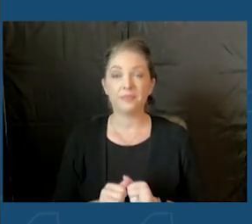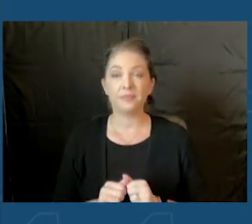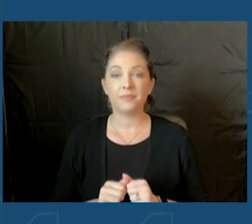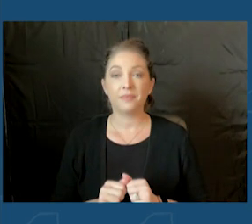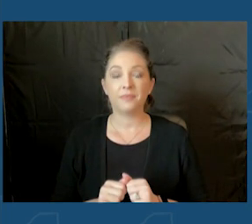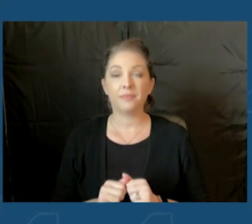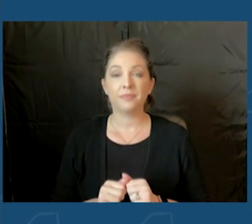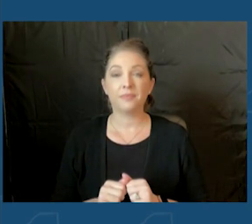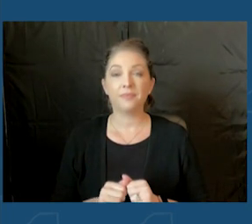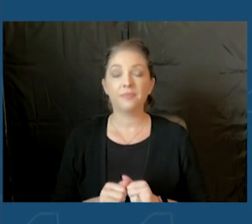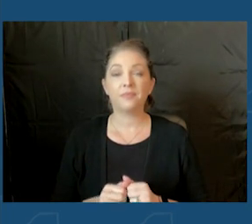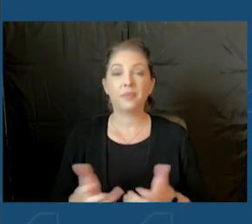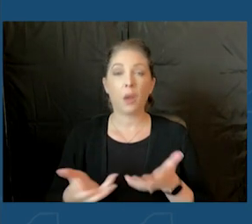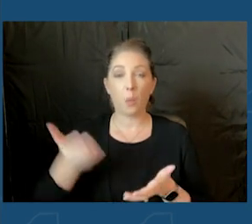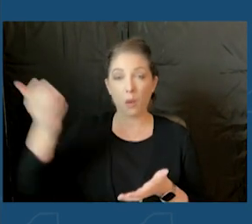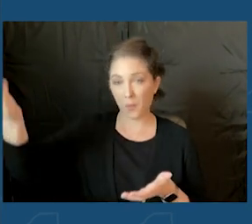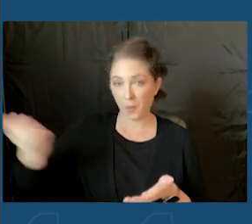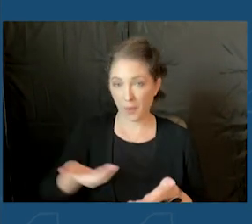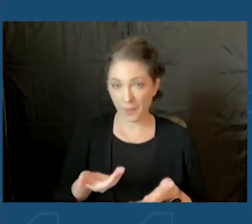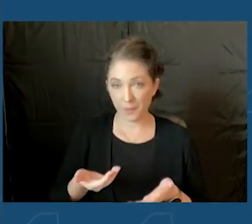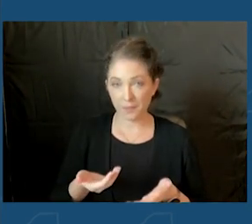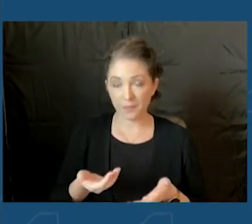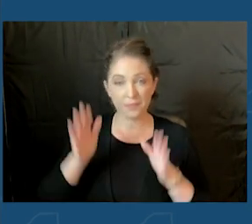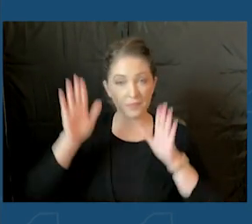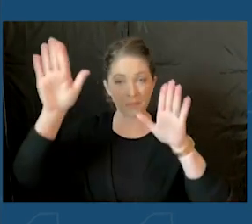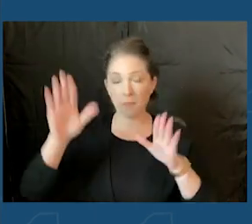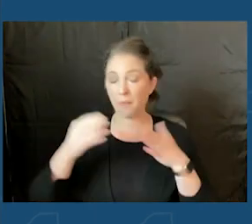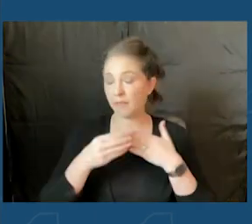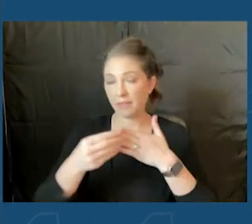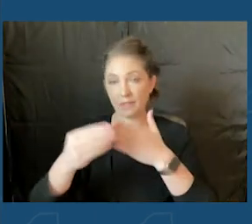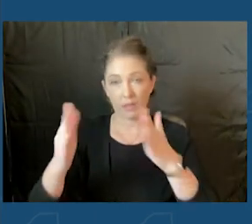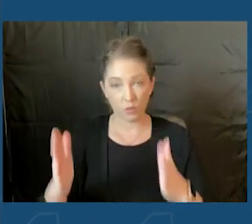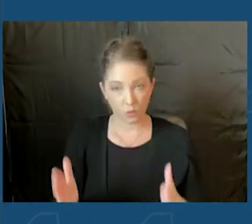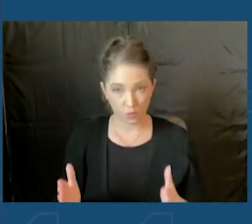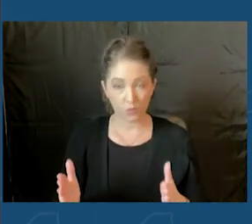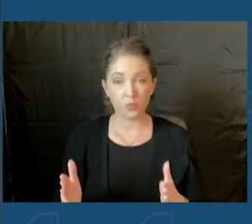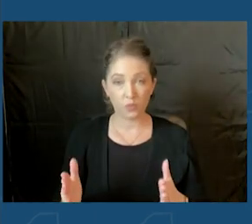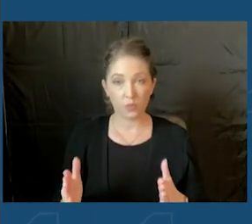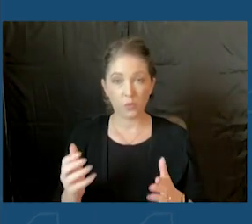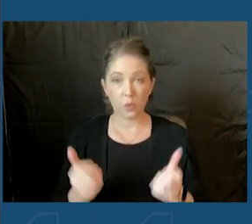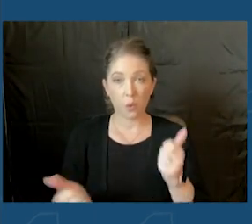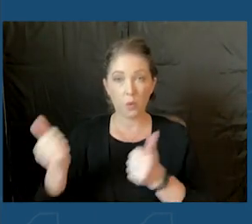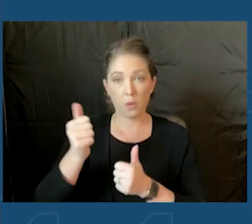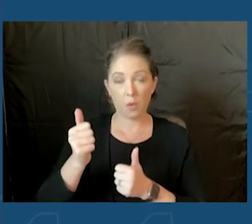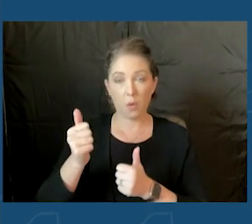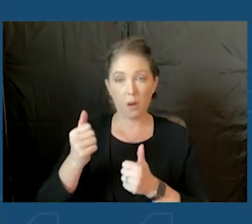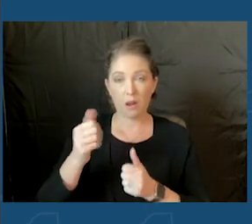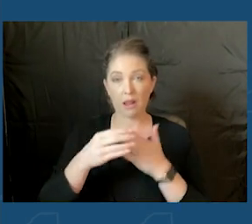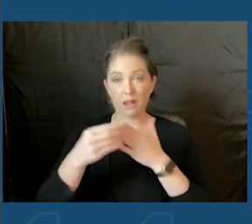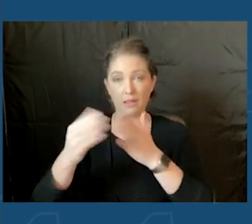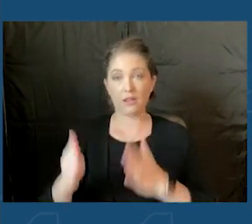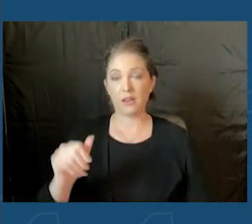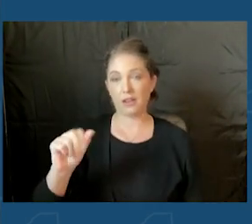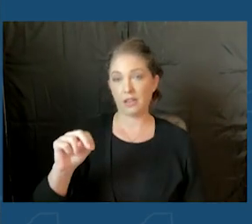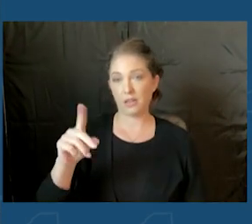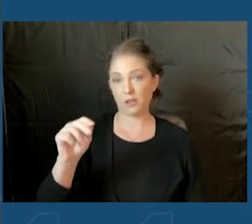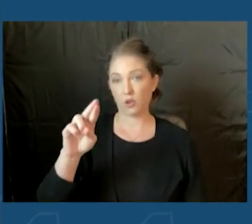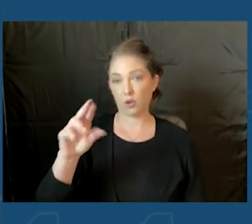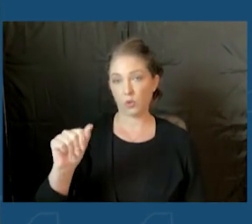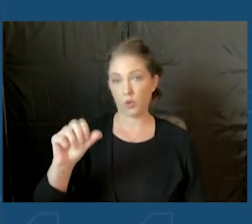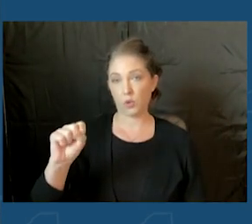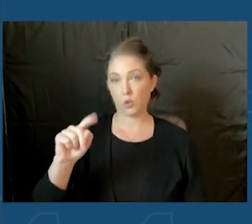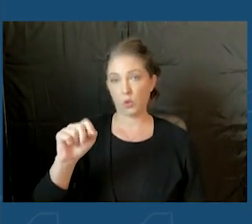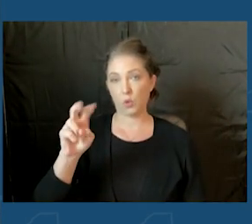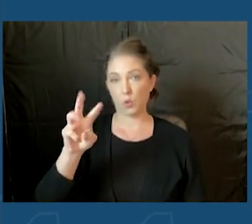let me bring up to the podium a great leader, Majority Leader Andrea Stewart-Cousins.